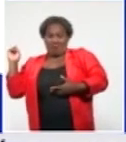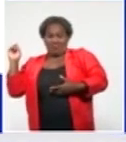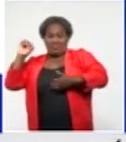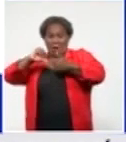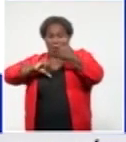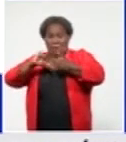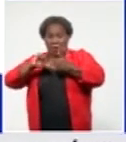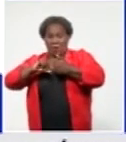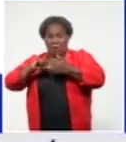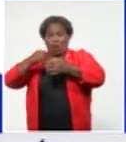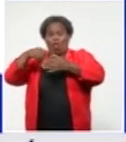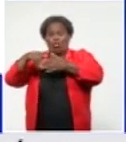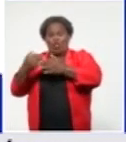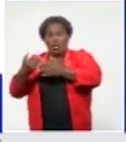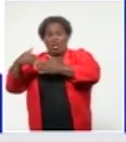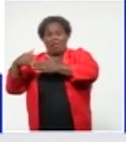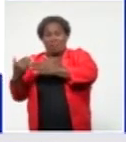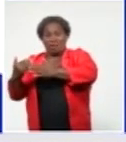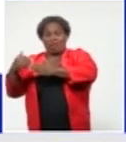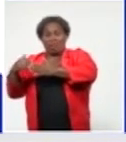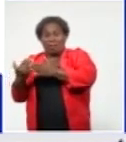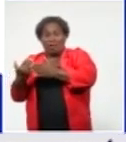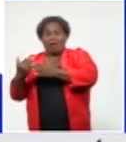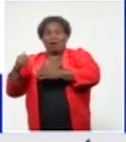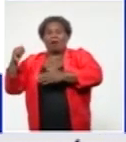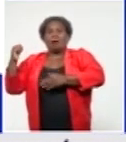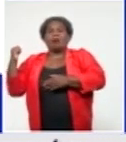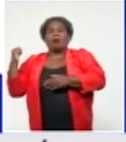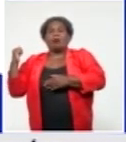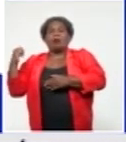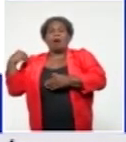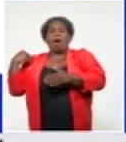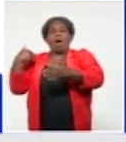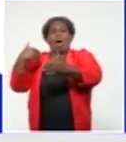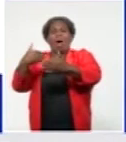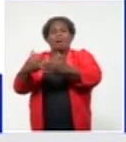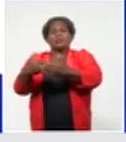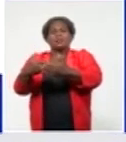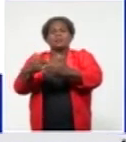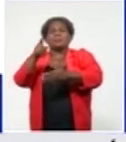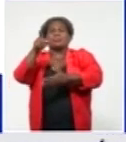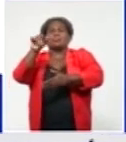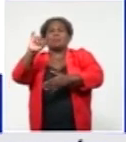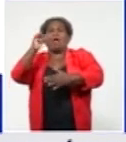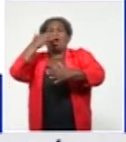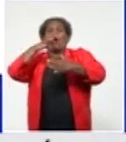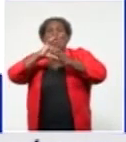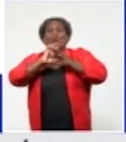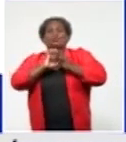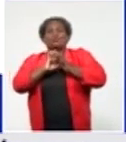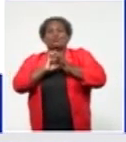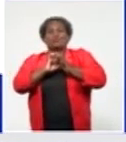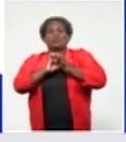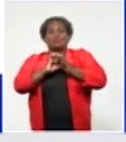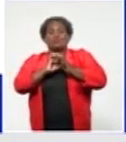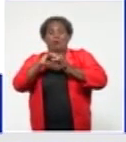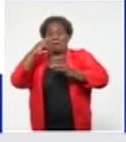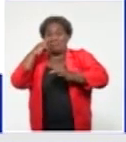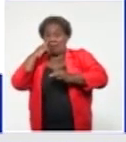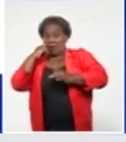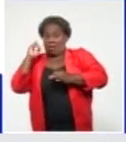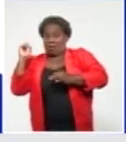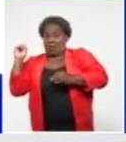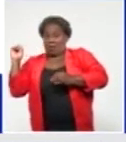in the Americas region as the epicenter of the disease. The green color represents Europe and how it showed higher figures at the beginning